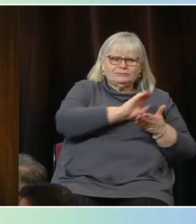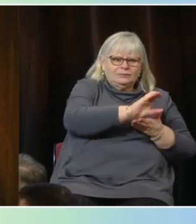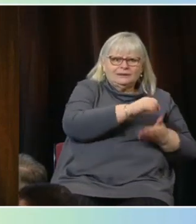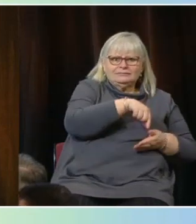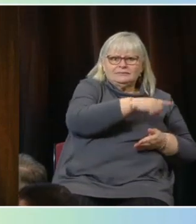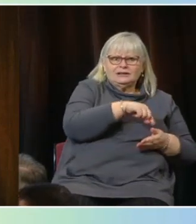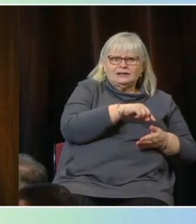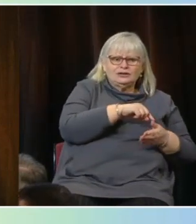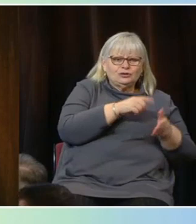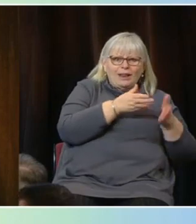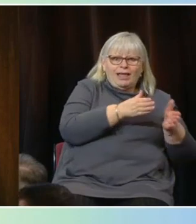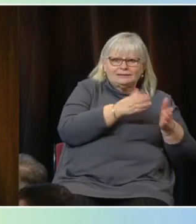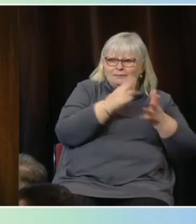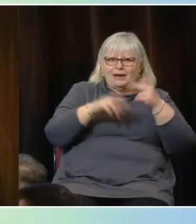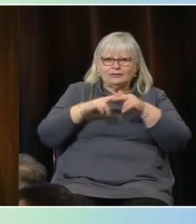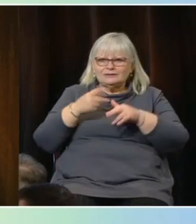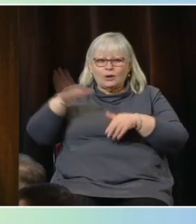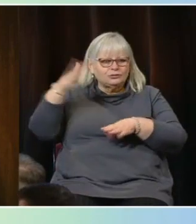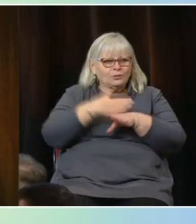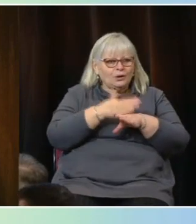workers can make it to work at all